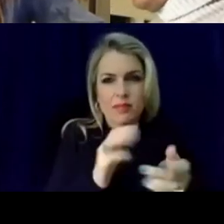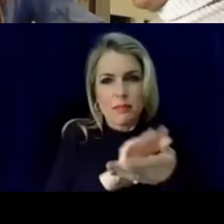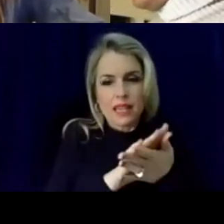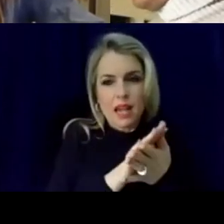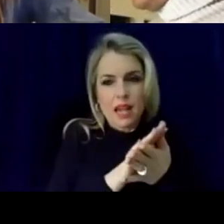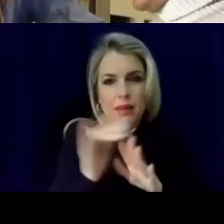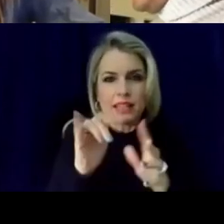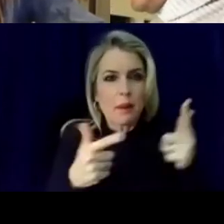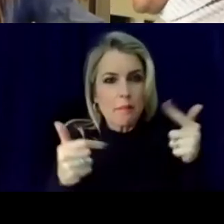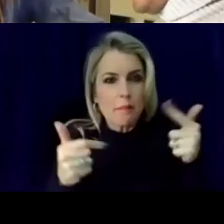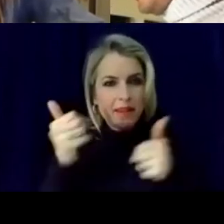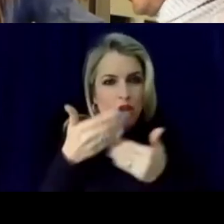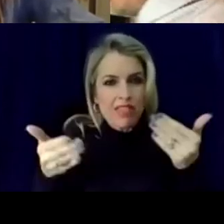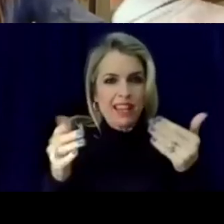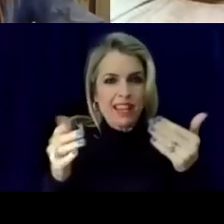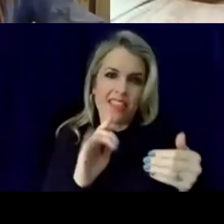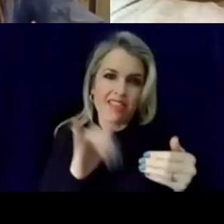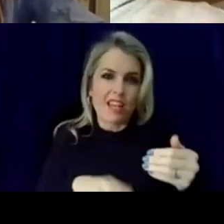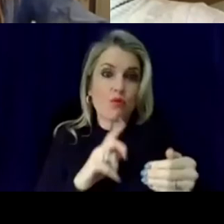gets treated like it's a bigger thing than it is.